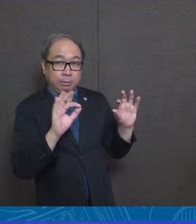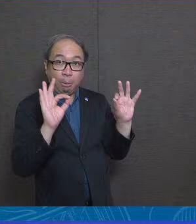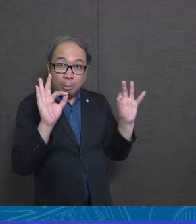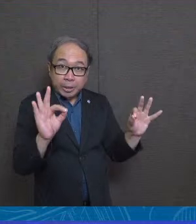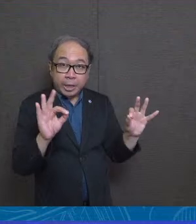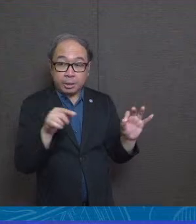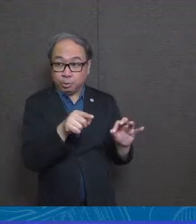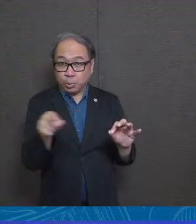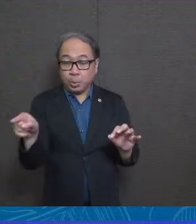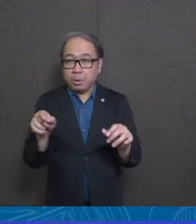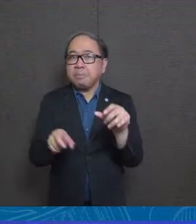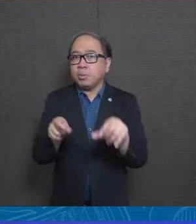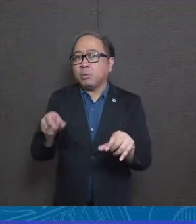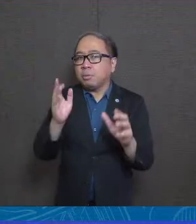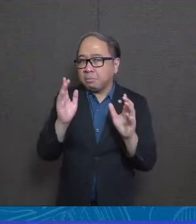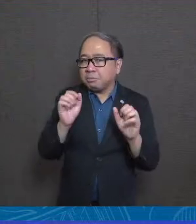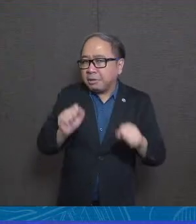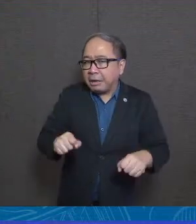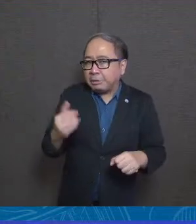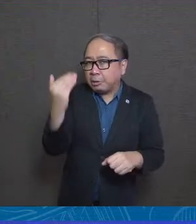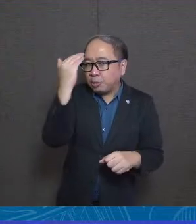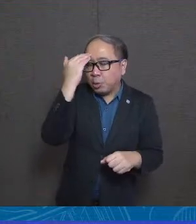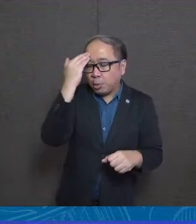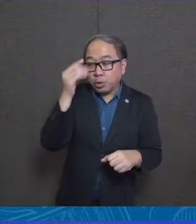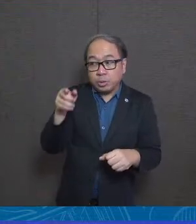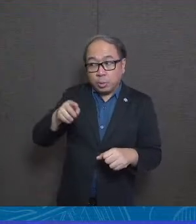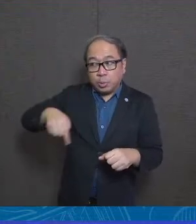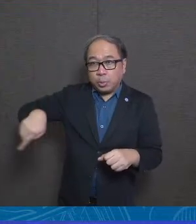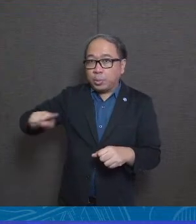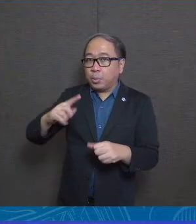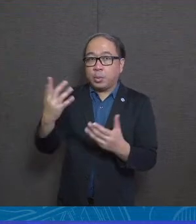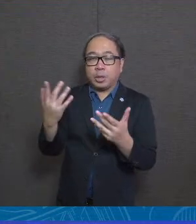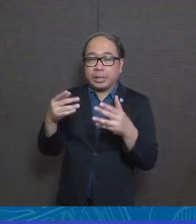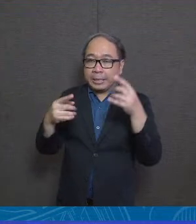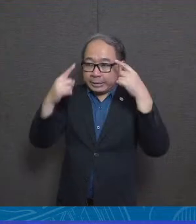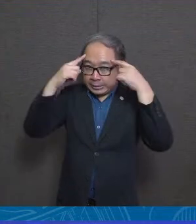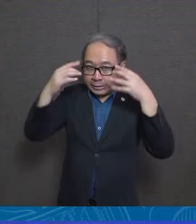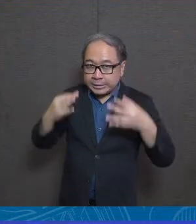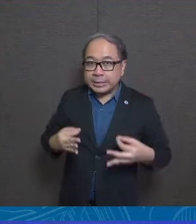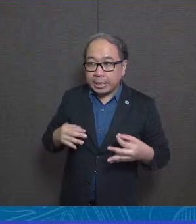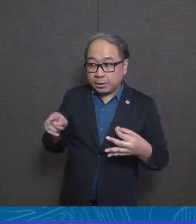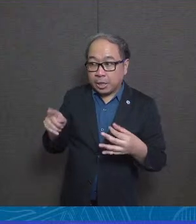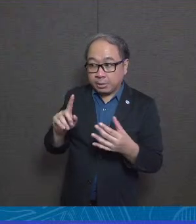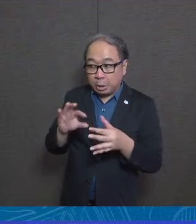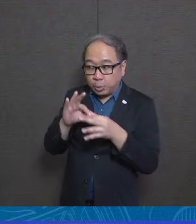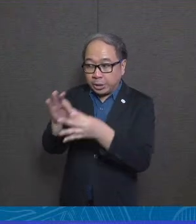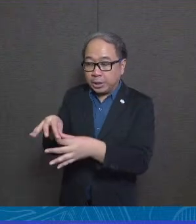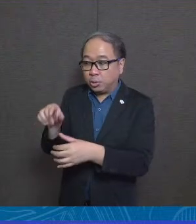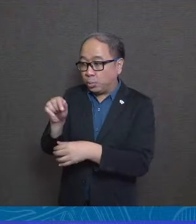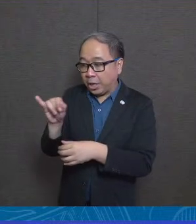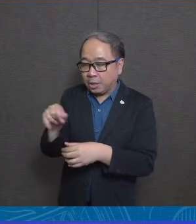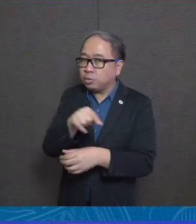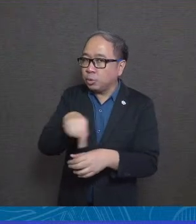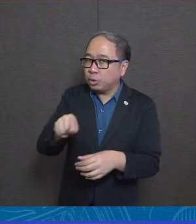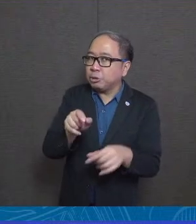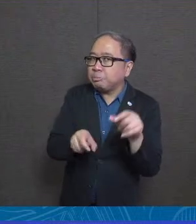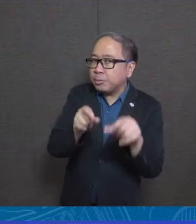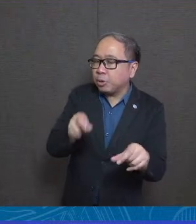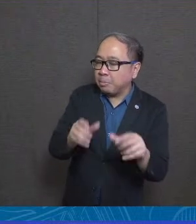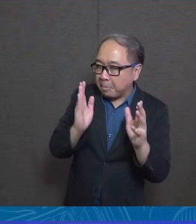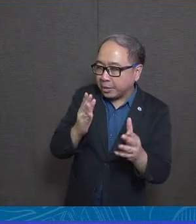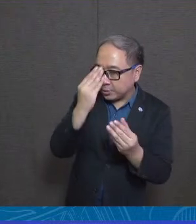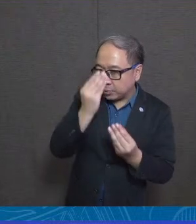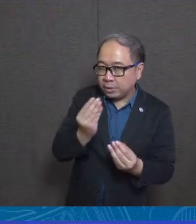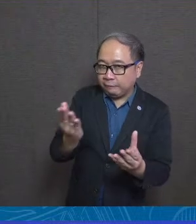citizens have the right to know when the decisions are made by any contribution of AI. And then for